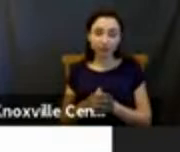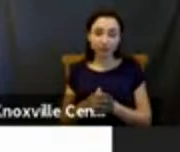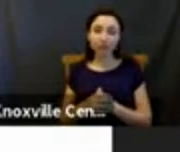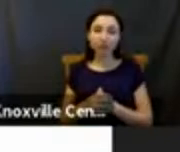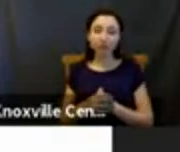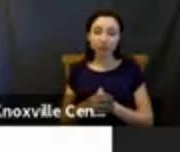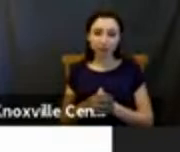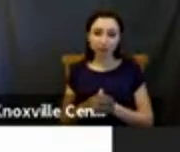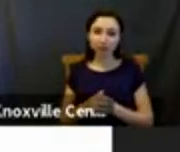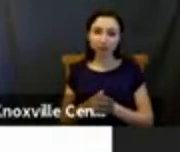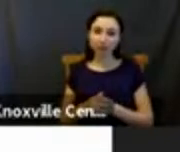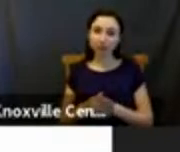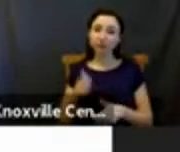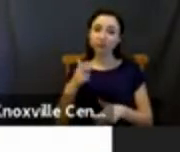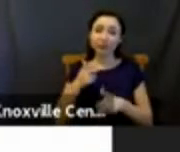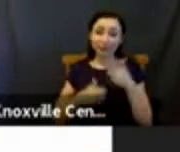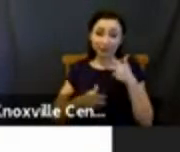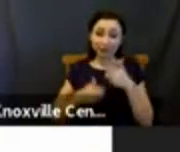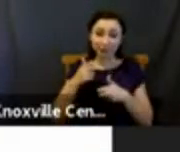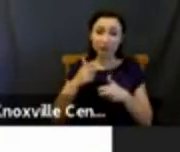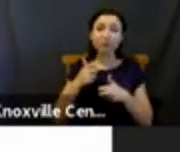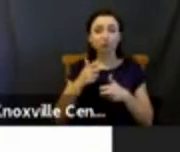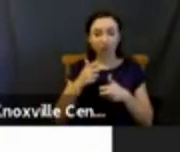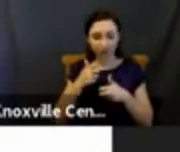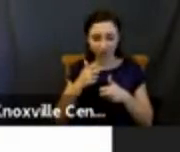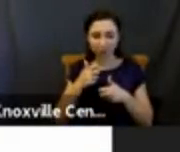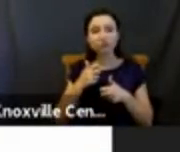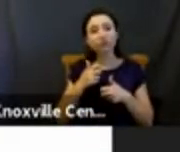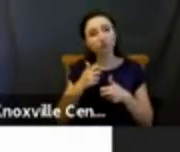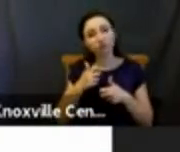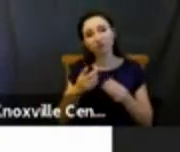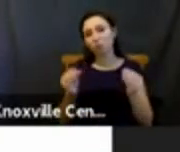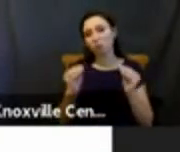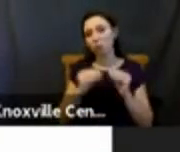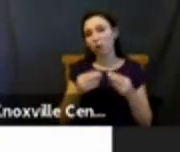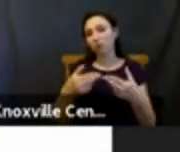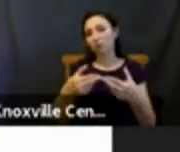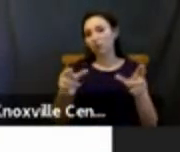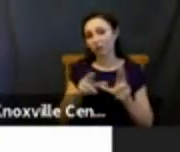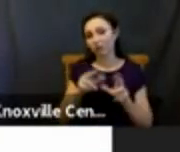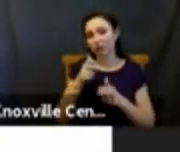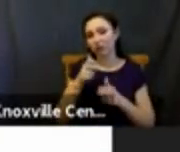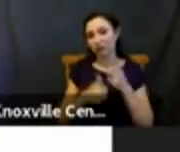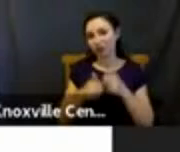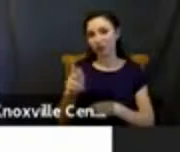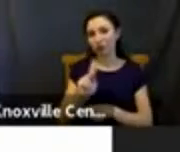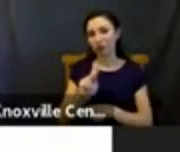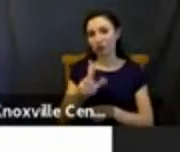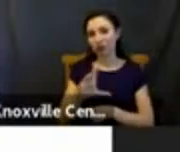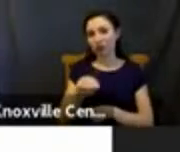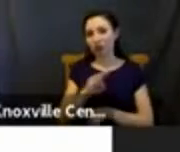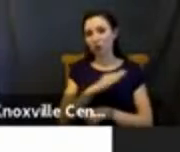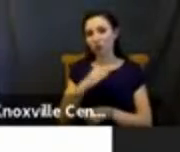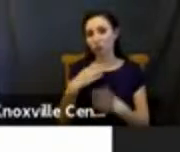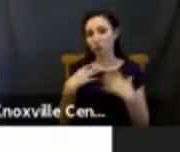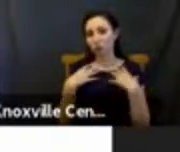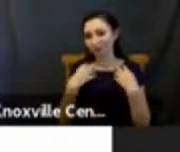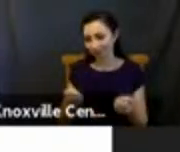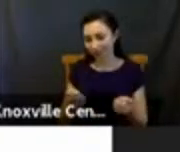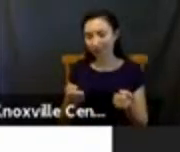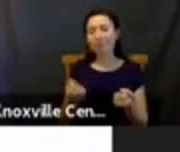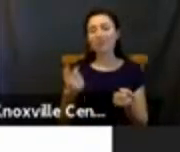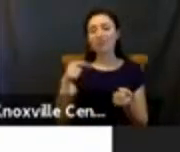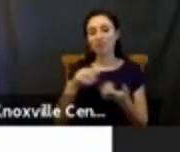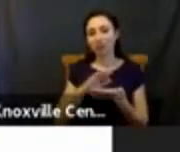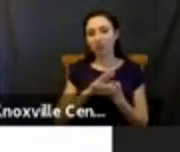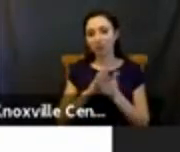the issue is that, I mean, we're very much more a regional issue at this point. So we're the Knox County Board of Health, but this is very much becoming more